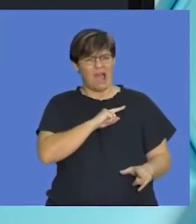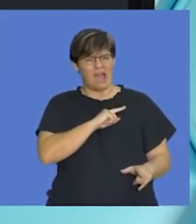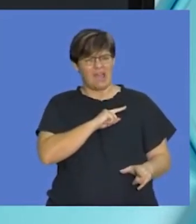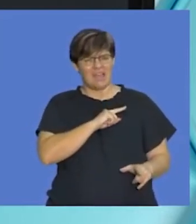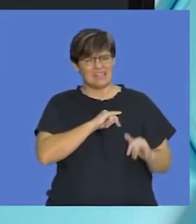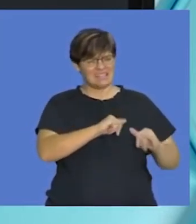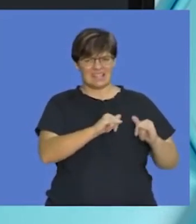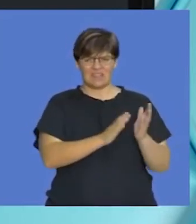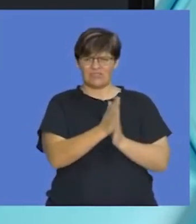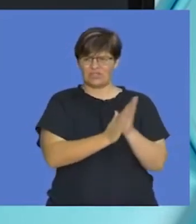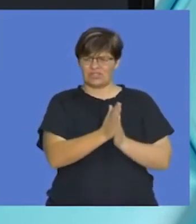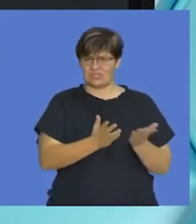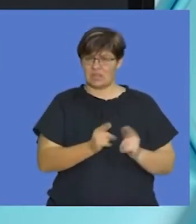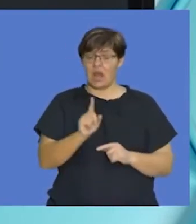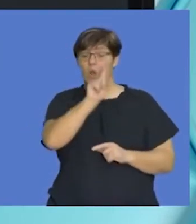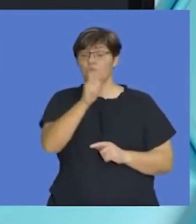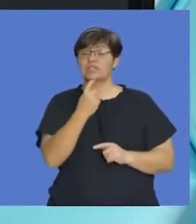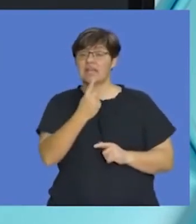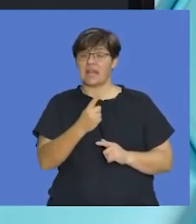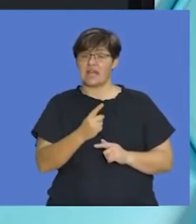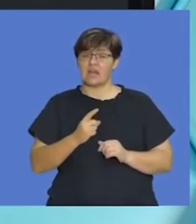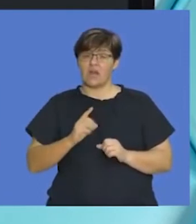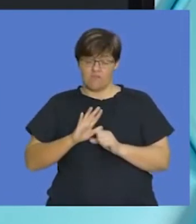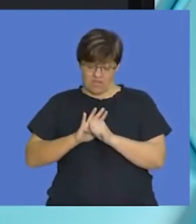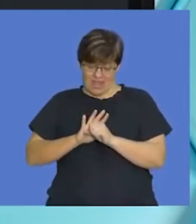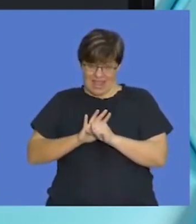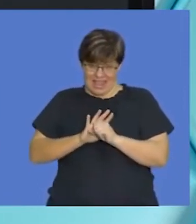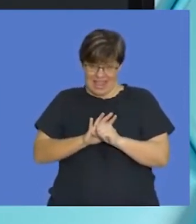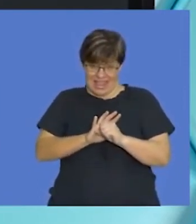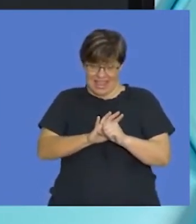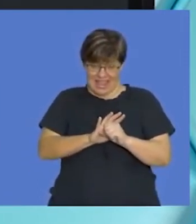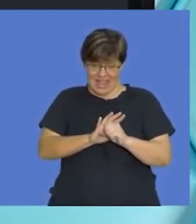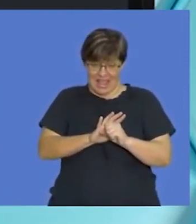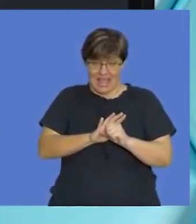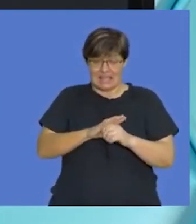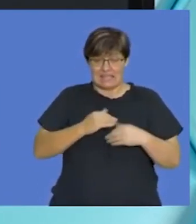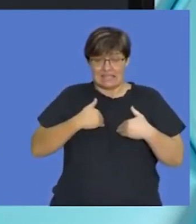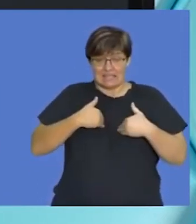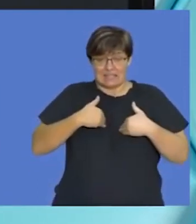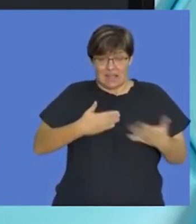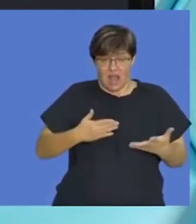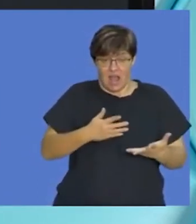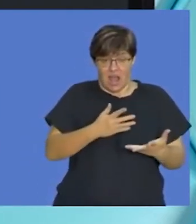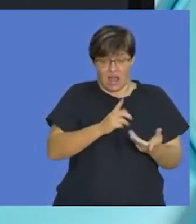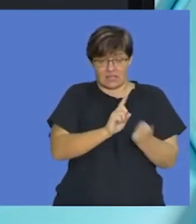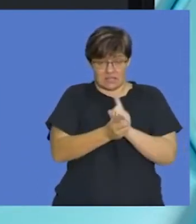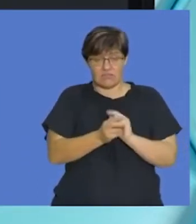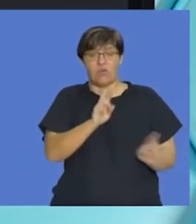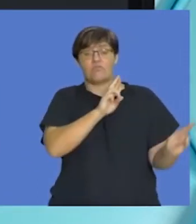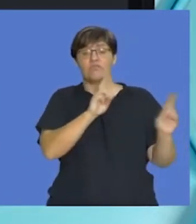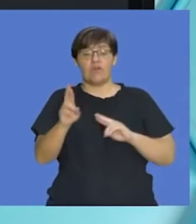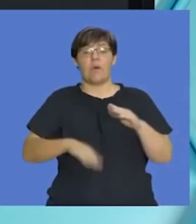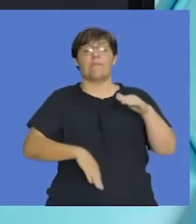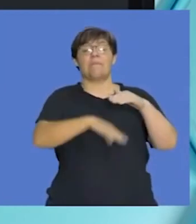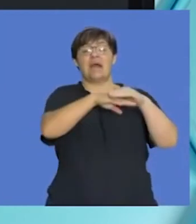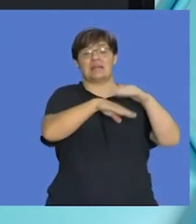describes it as the force applied as it starts to move, they're referring to the maximum static